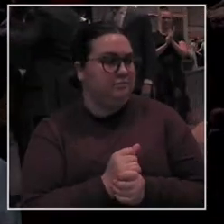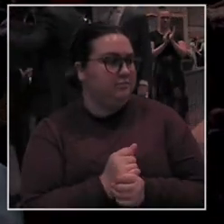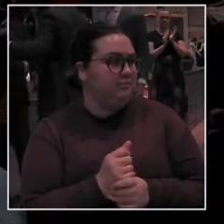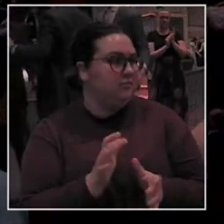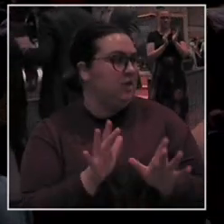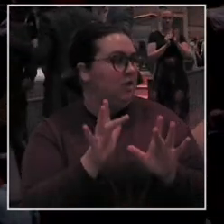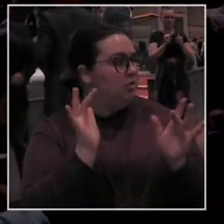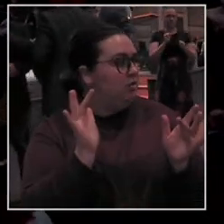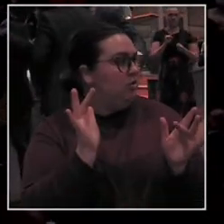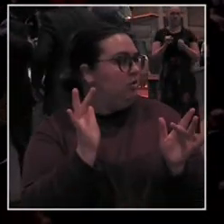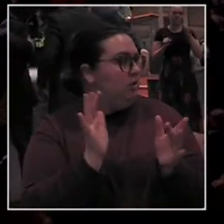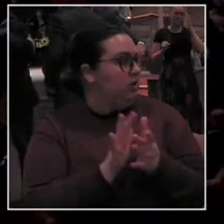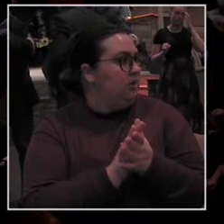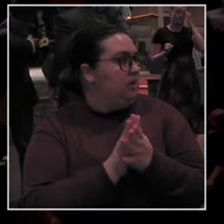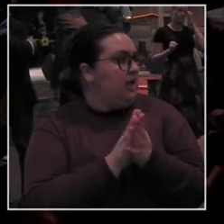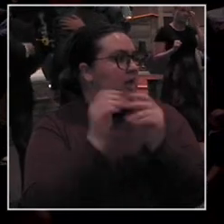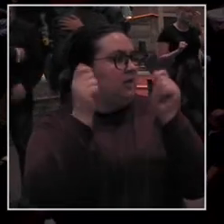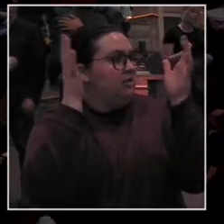Glory to God.